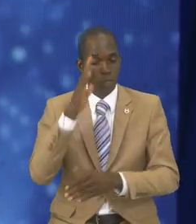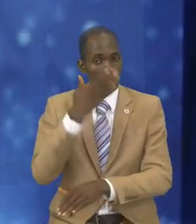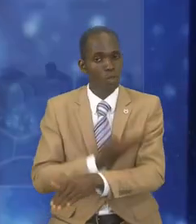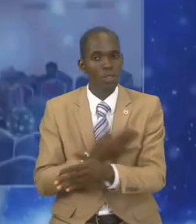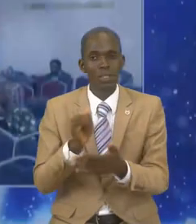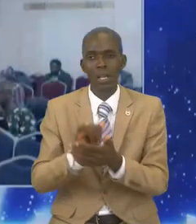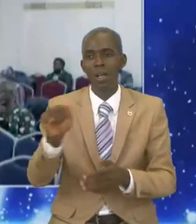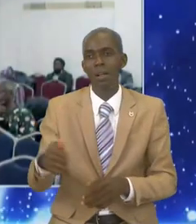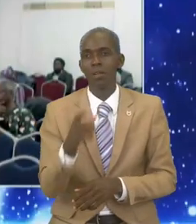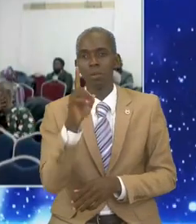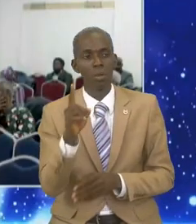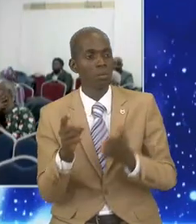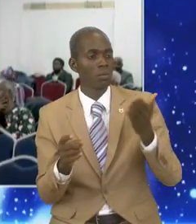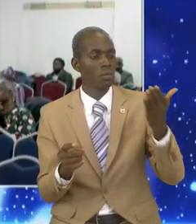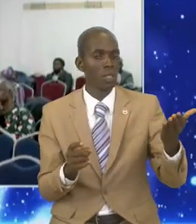whosoever here,